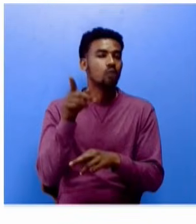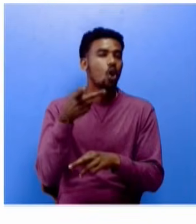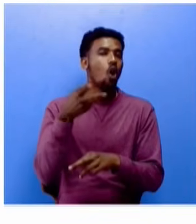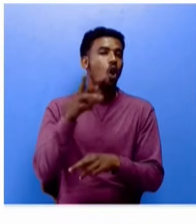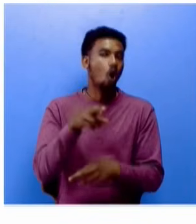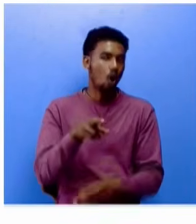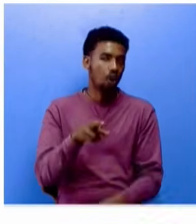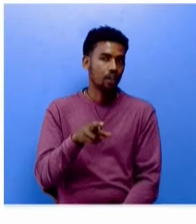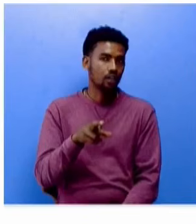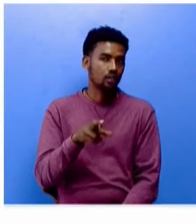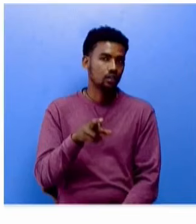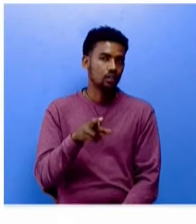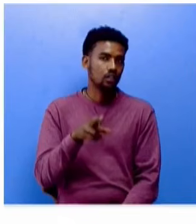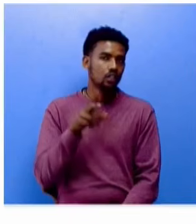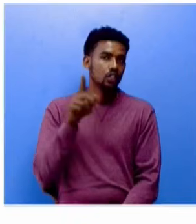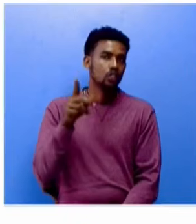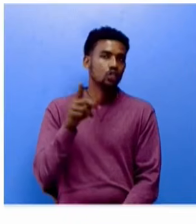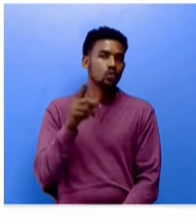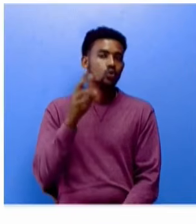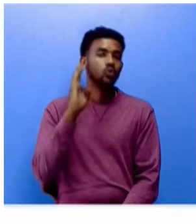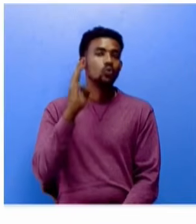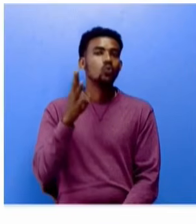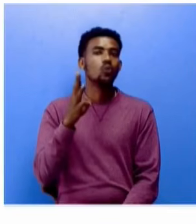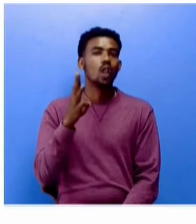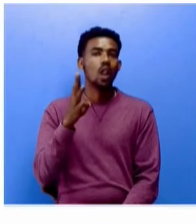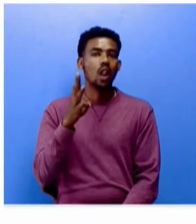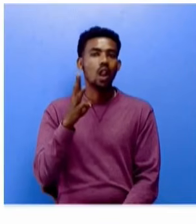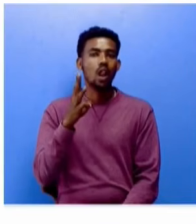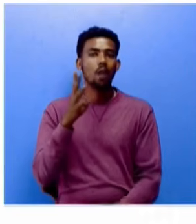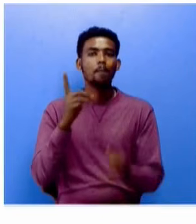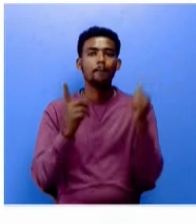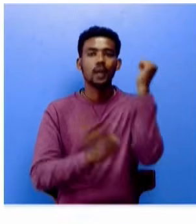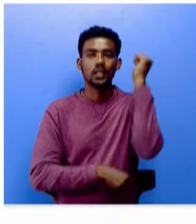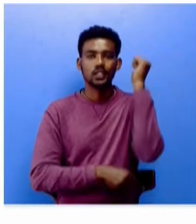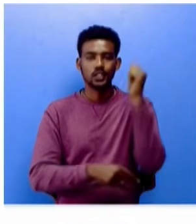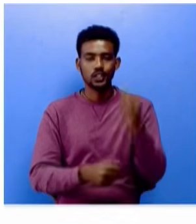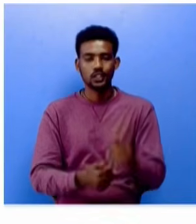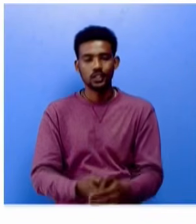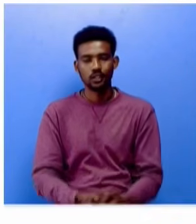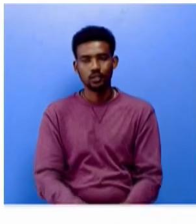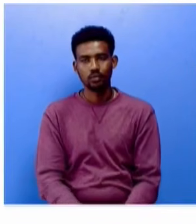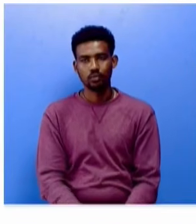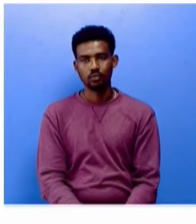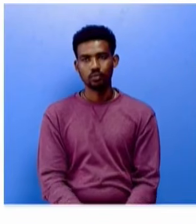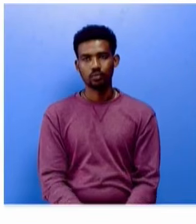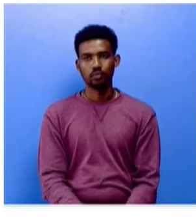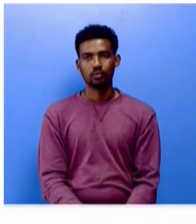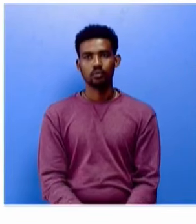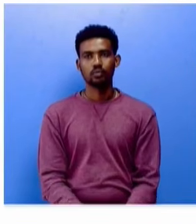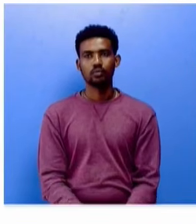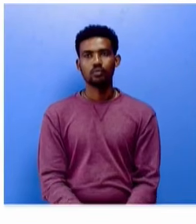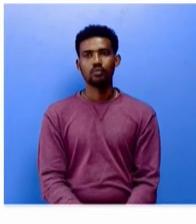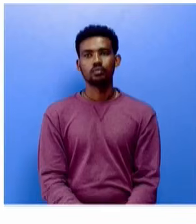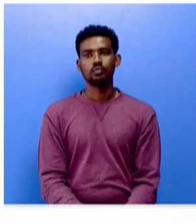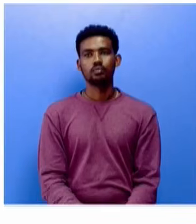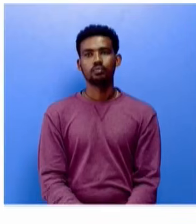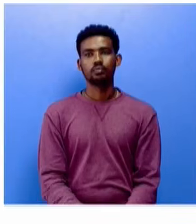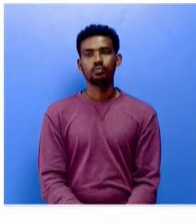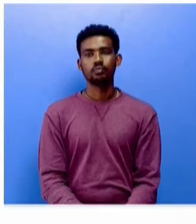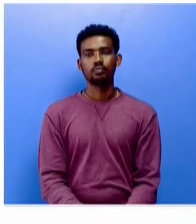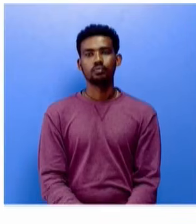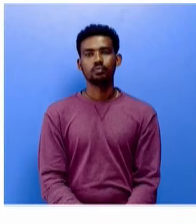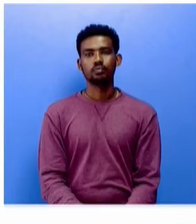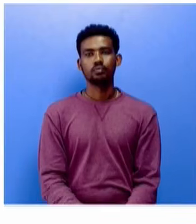or you will be punished. You will be punished.